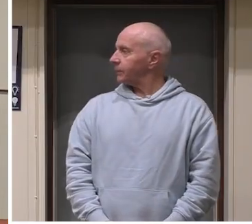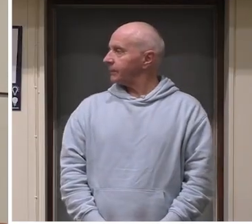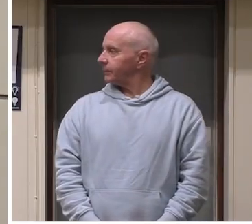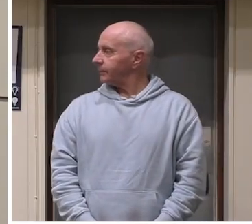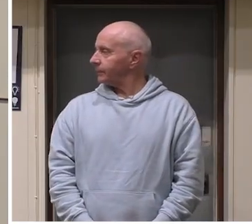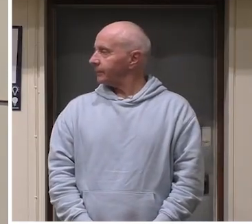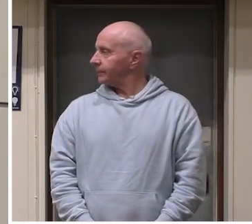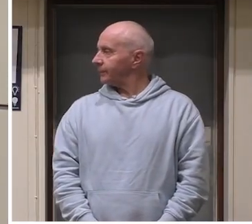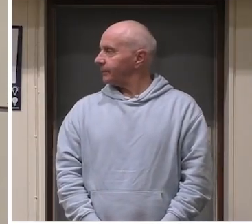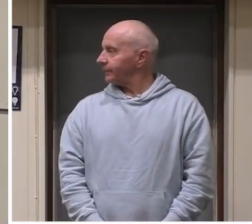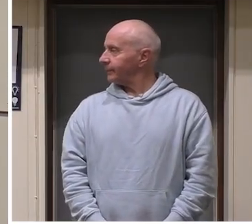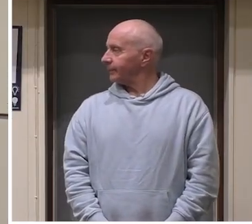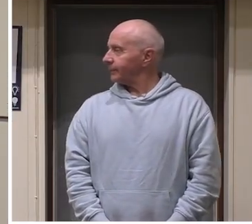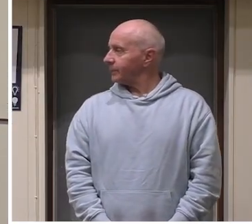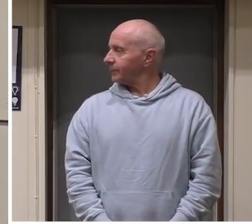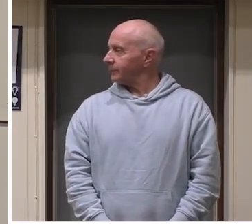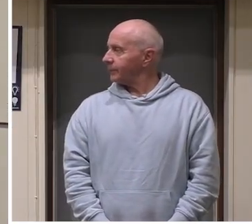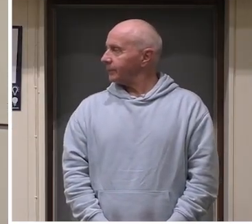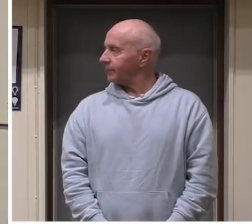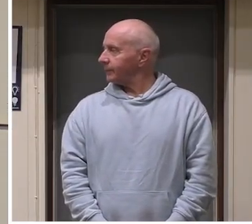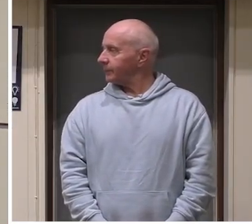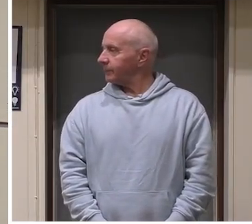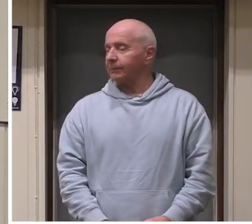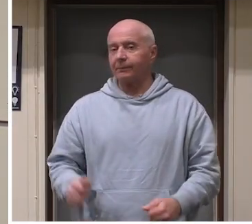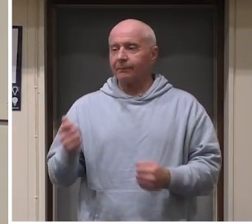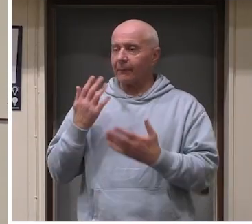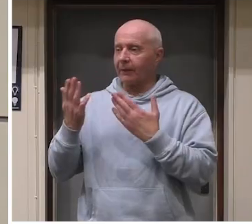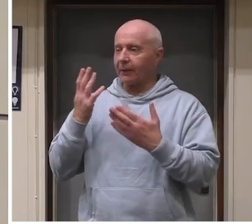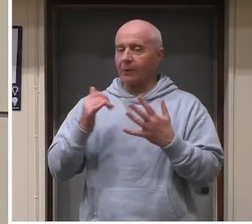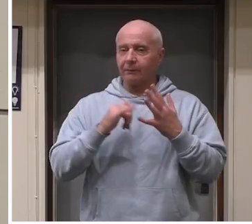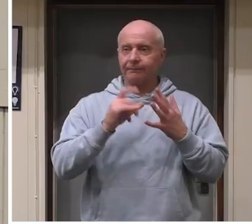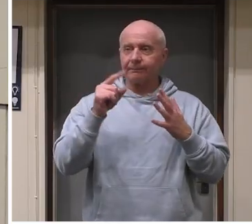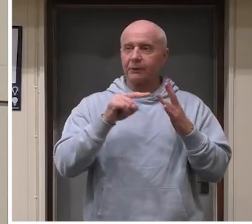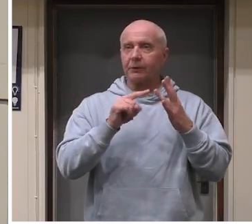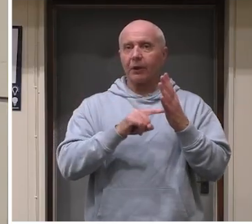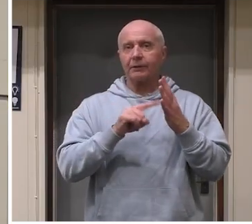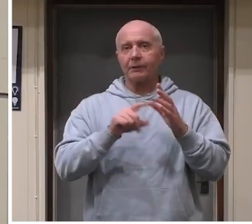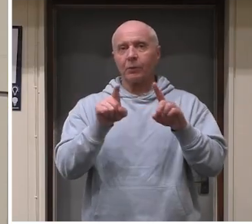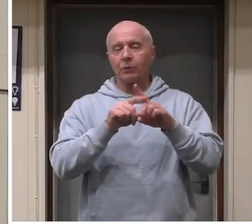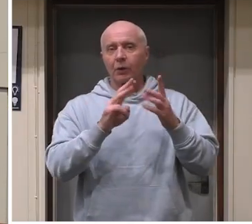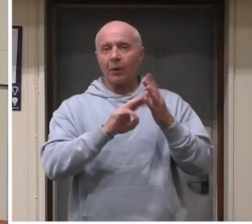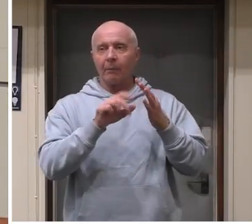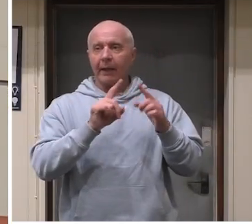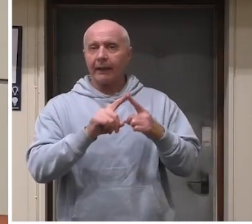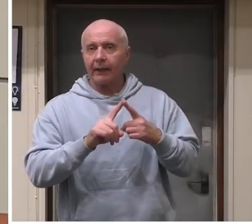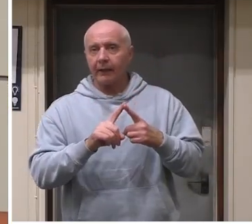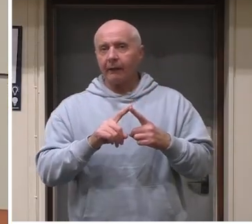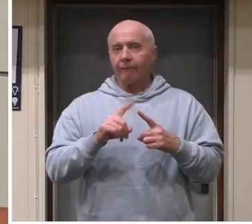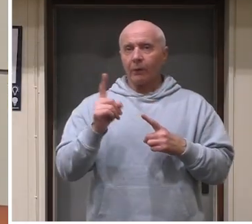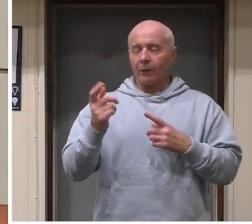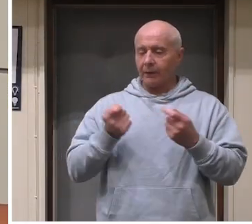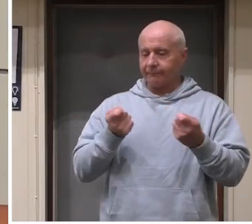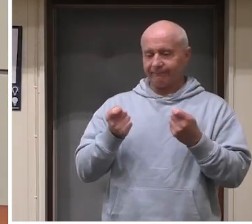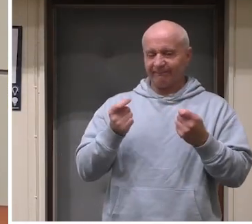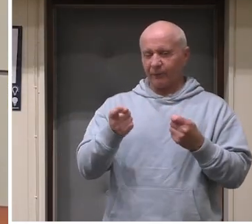Let me turn this on first. That should be okay. Thank you, Scott, and also Mike for hosting me a couple of hours ago for dinner.